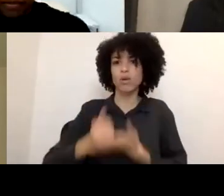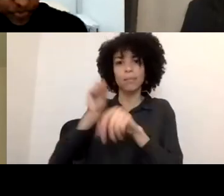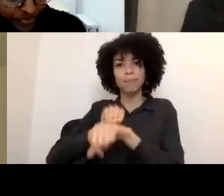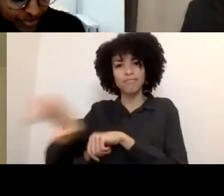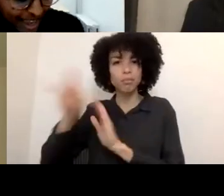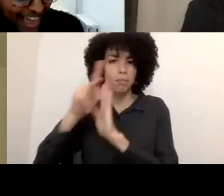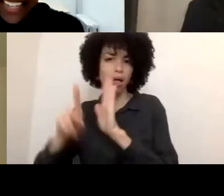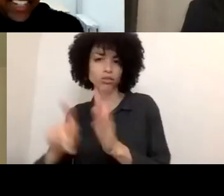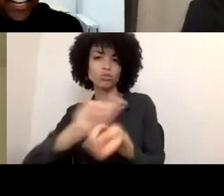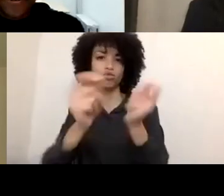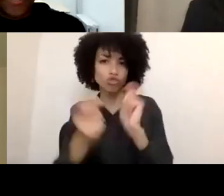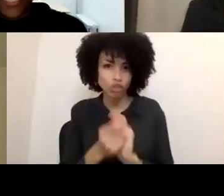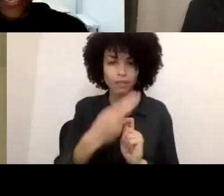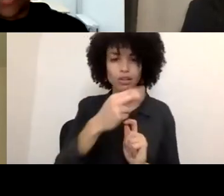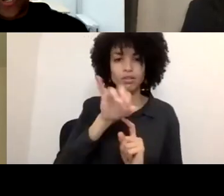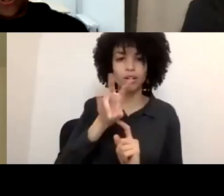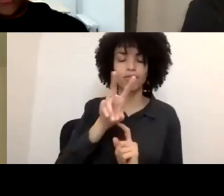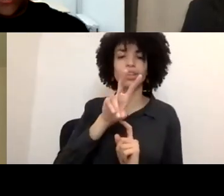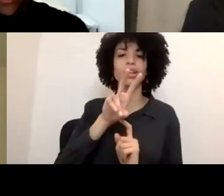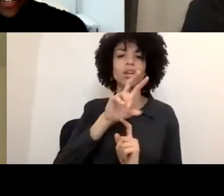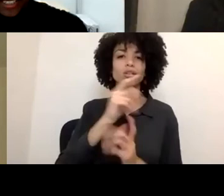change that. And then I just kind of realized,